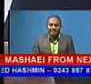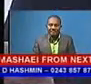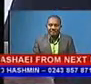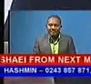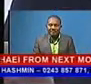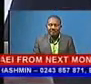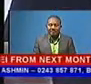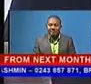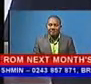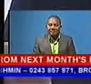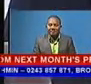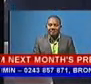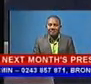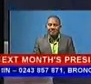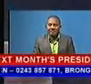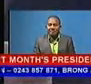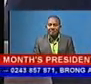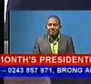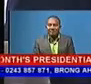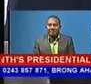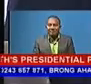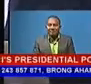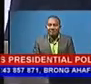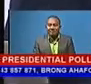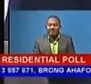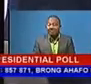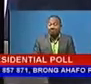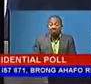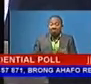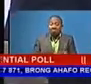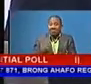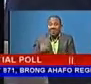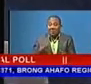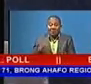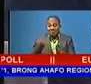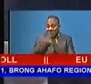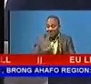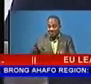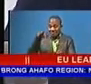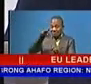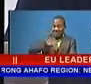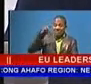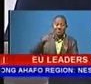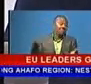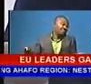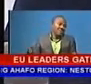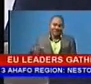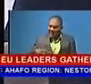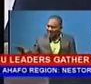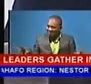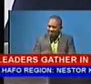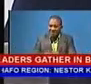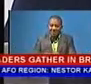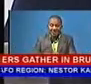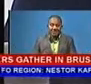we tender the list. I'm saying nothing will be lost if we tender our list, which will complement the exhibit, which